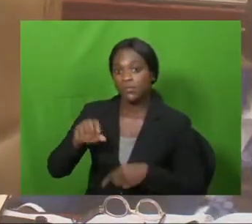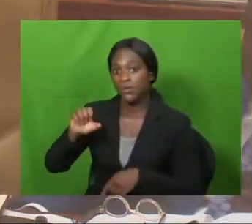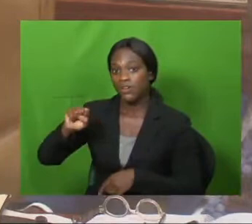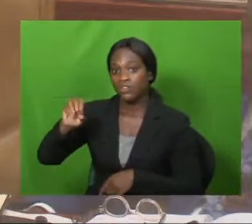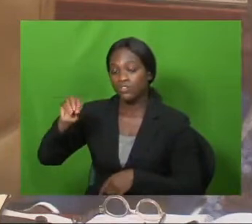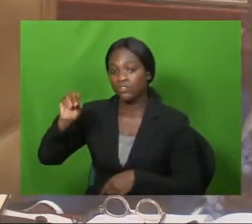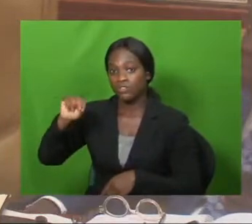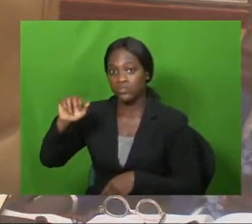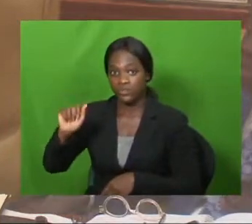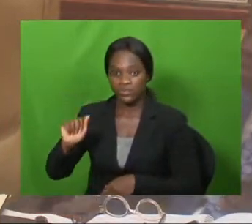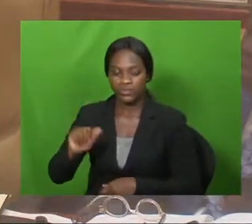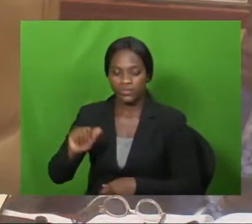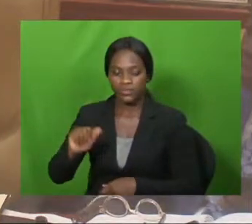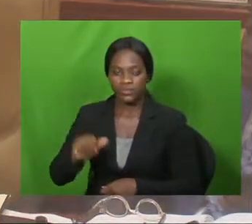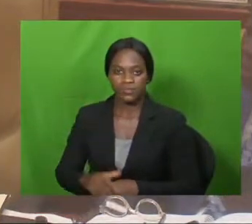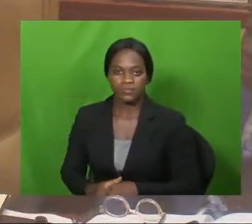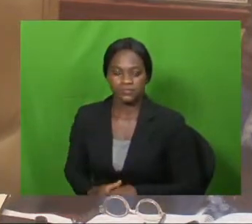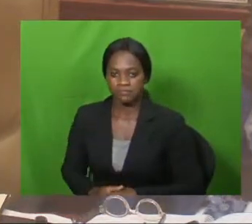the Nation.